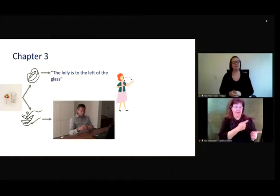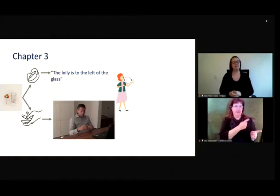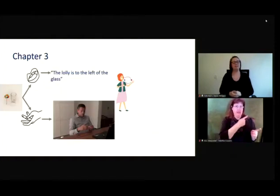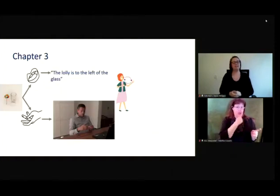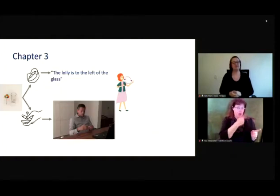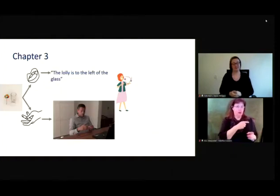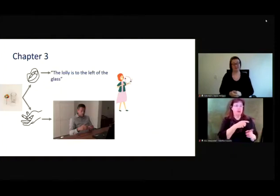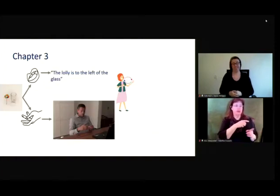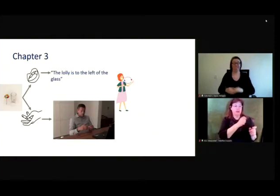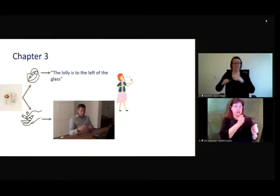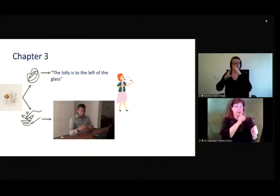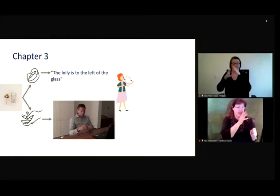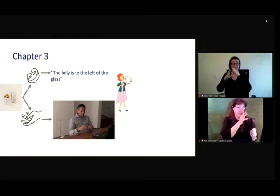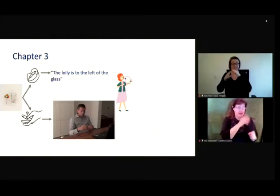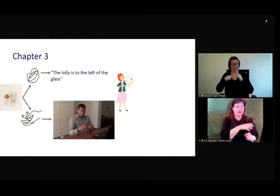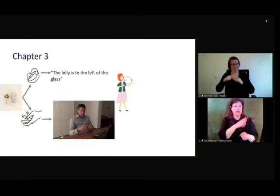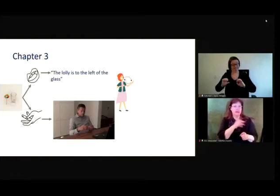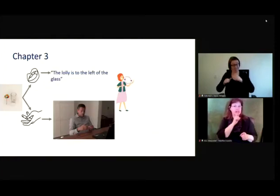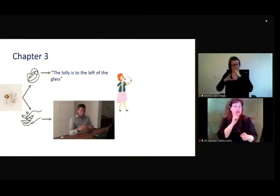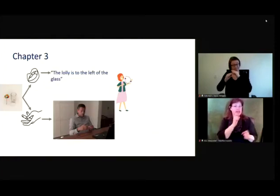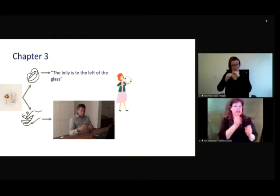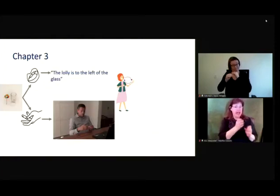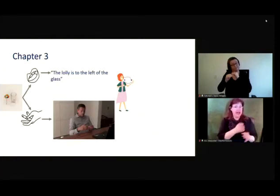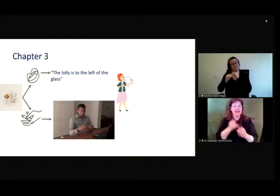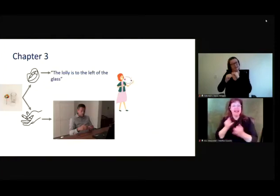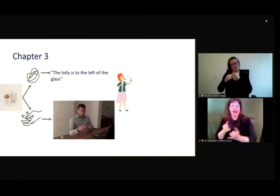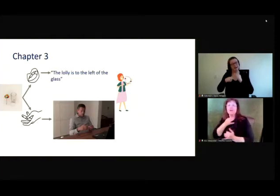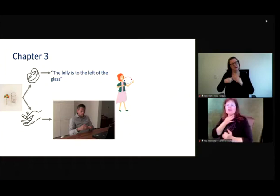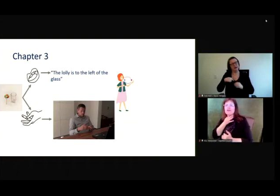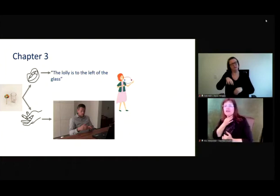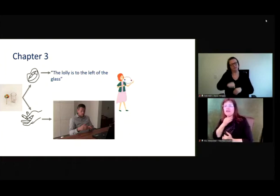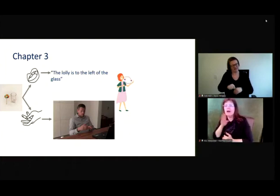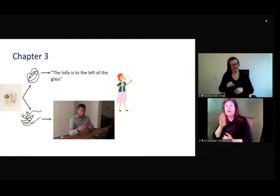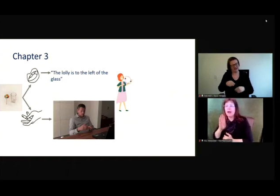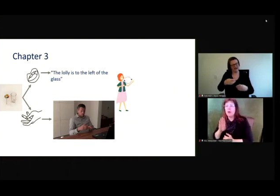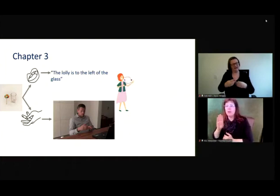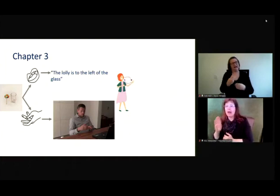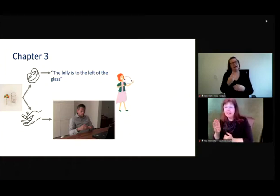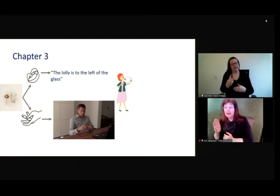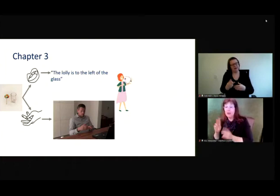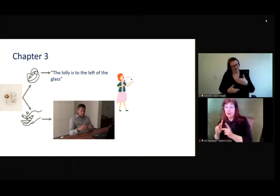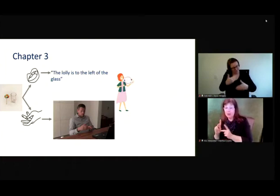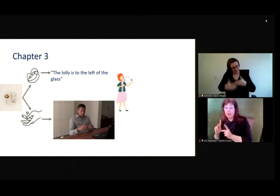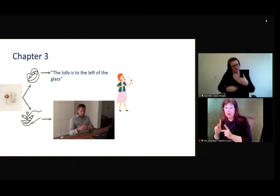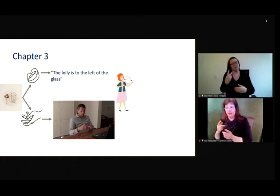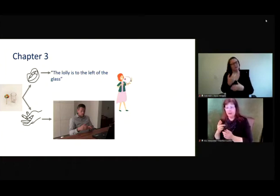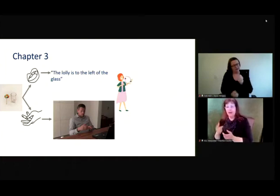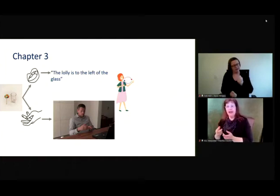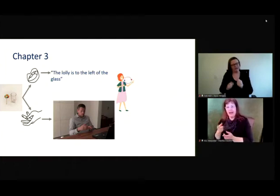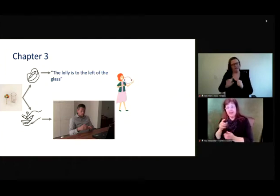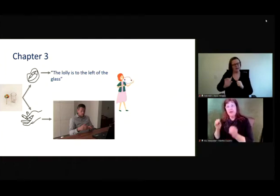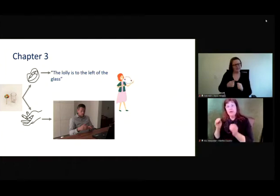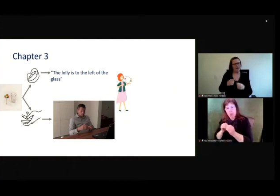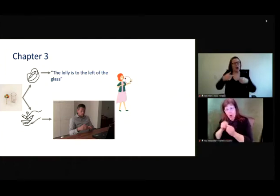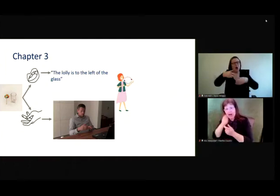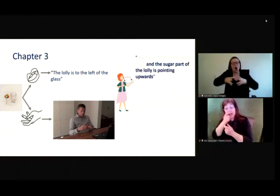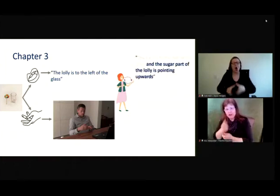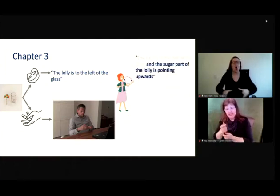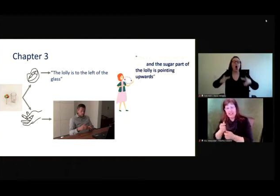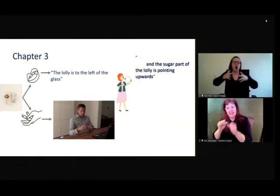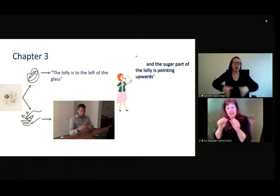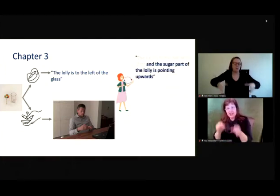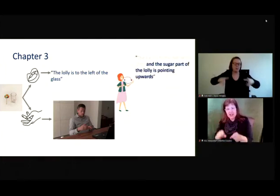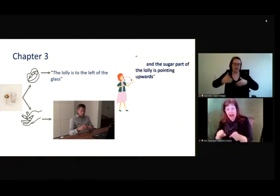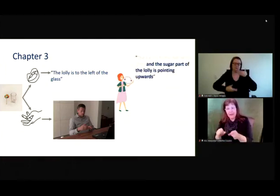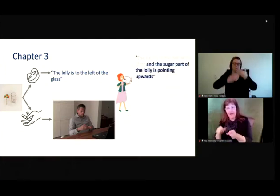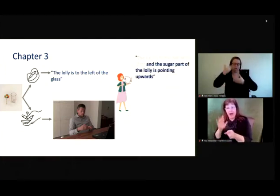Starting with speech, in this chapter I found that bimodal bilinguals were more elaborate about shape and orientation features of the object. As